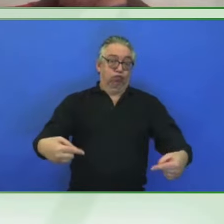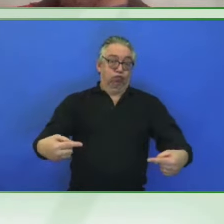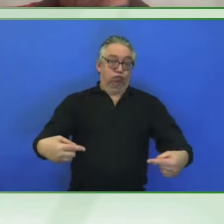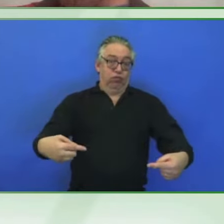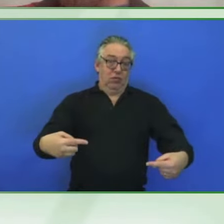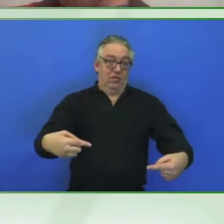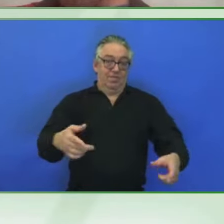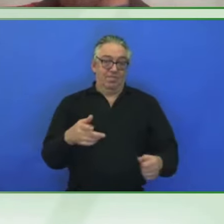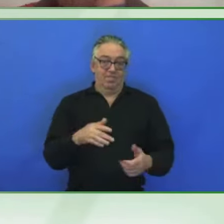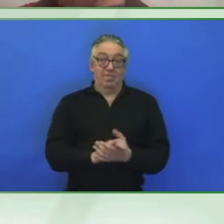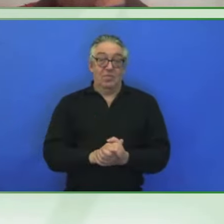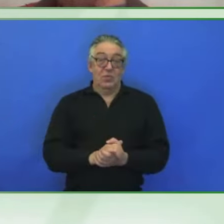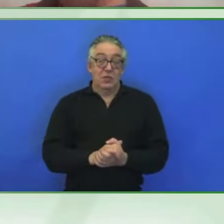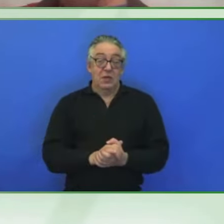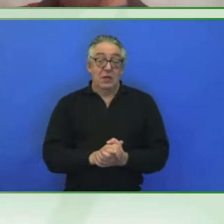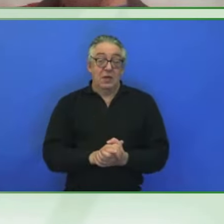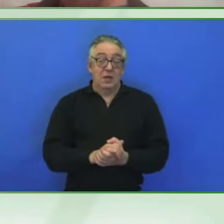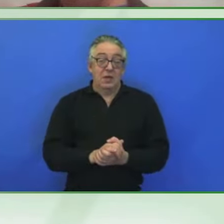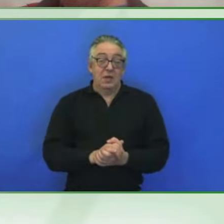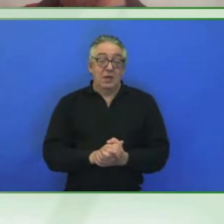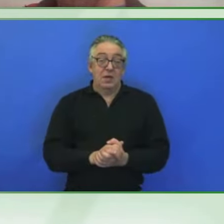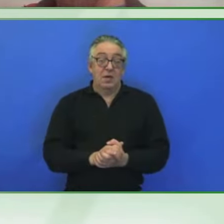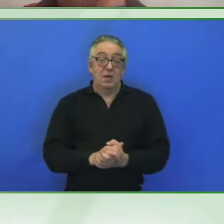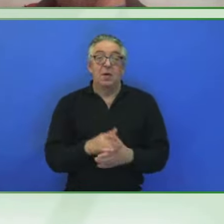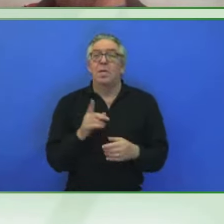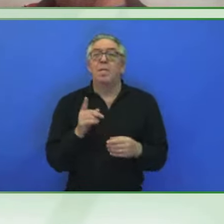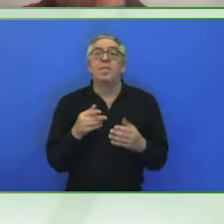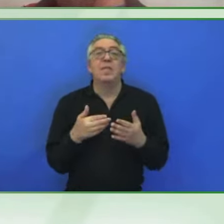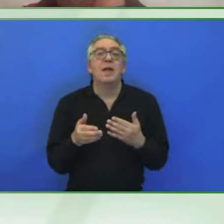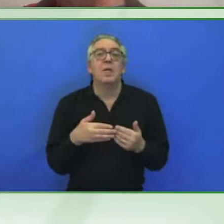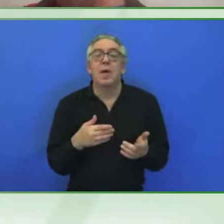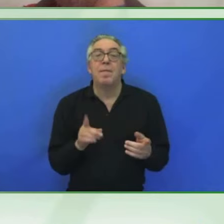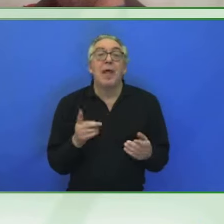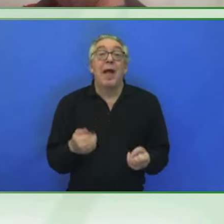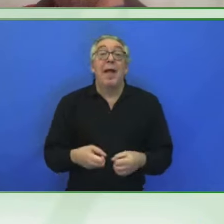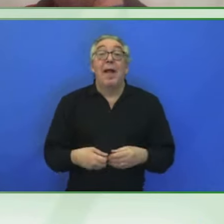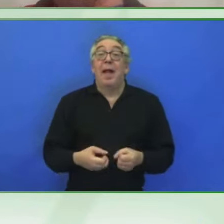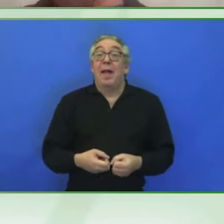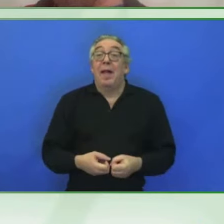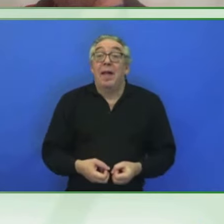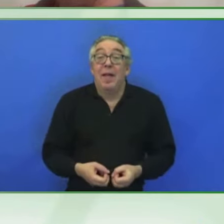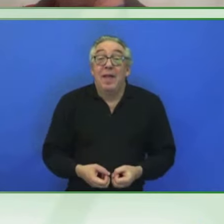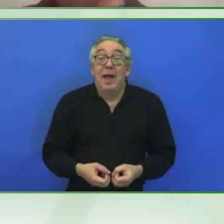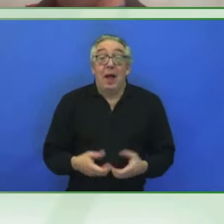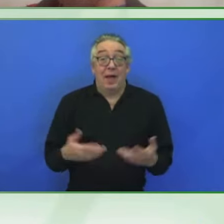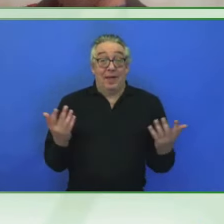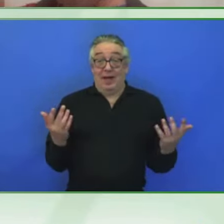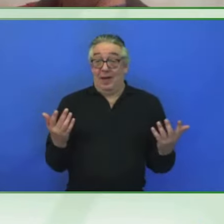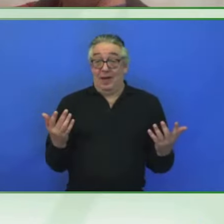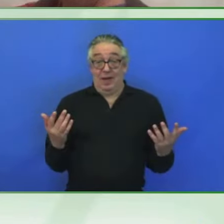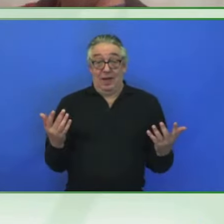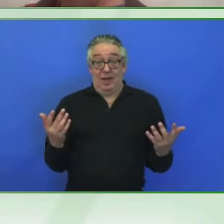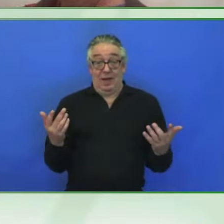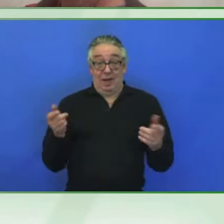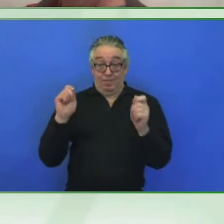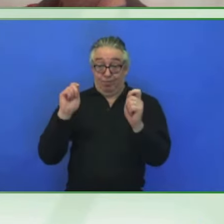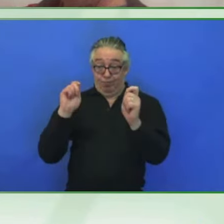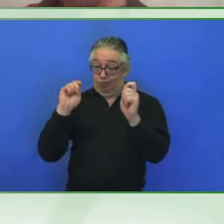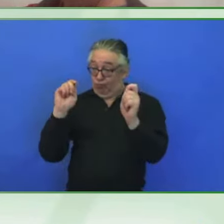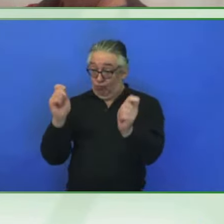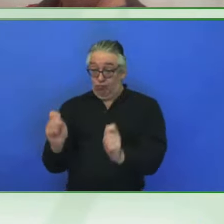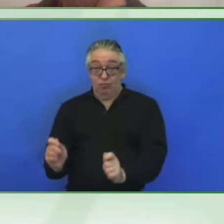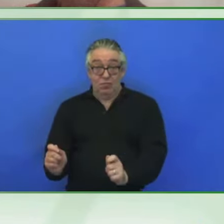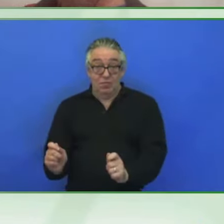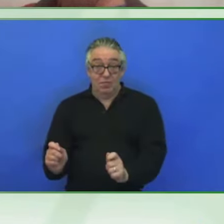Very importantly is that any adaptation that we were looking at, and this was the challenge we gave to the engineers, is it must be